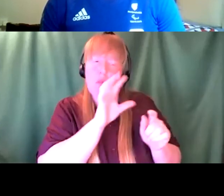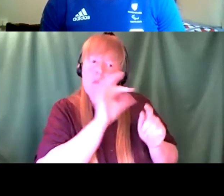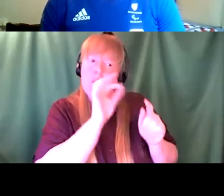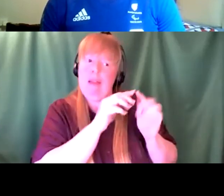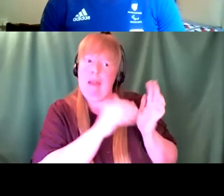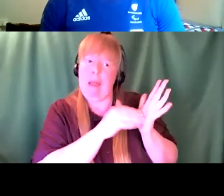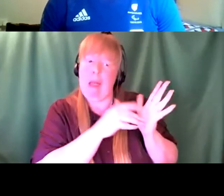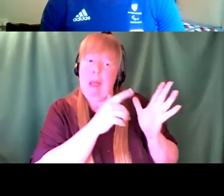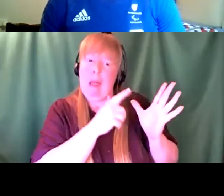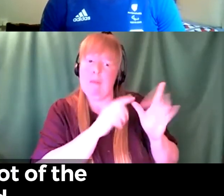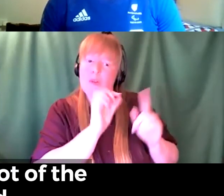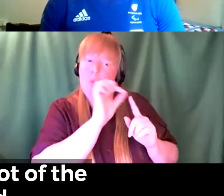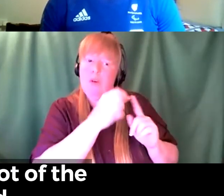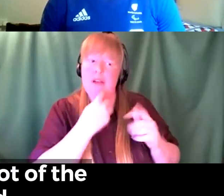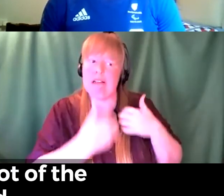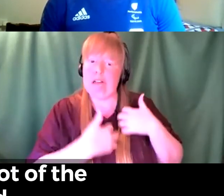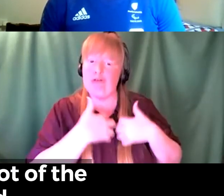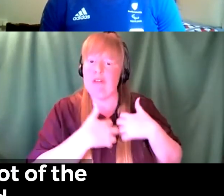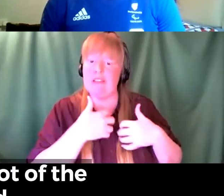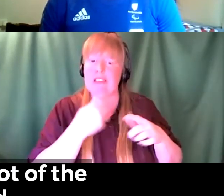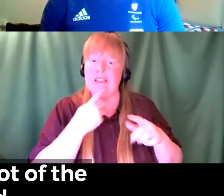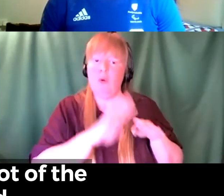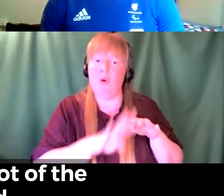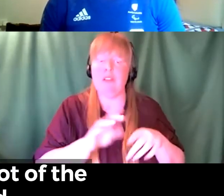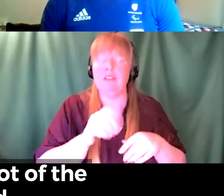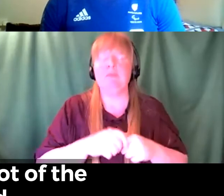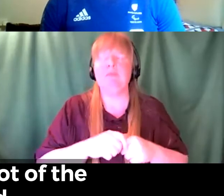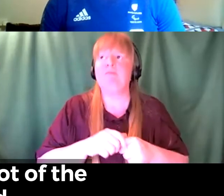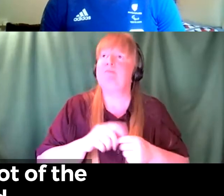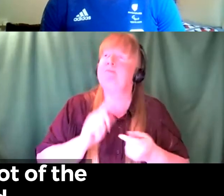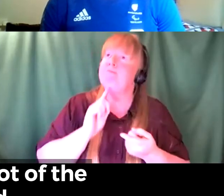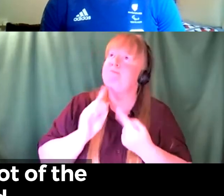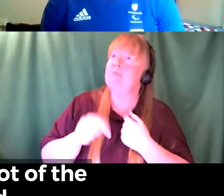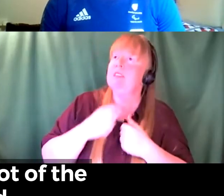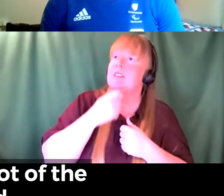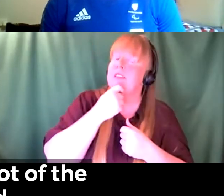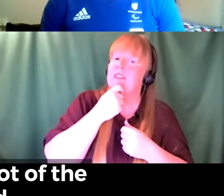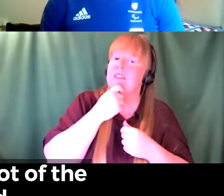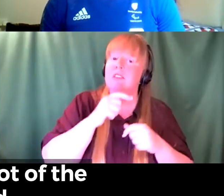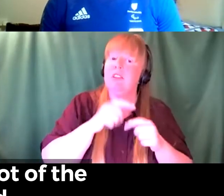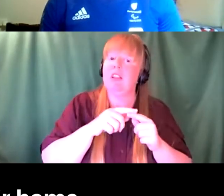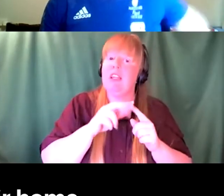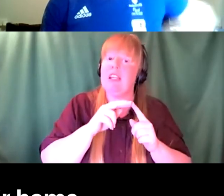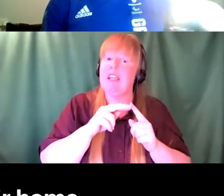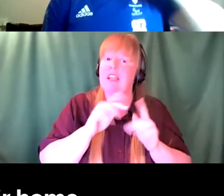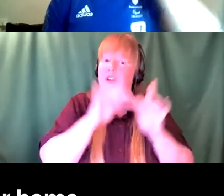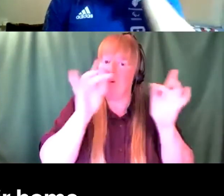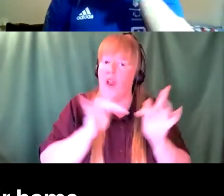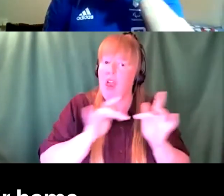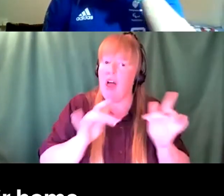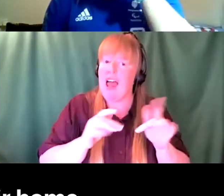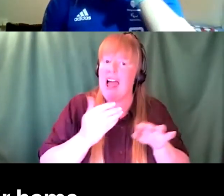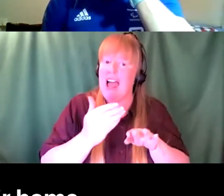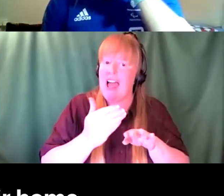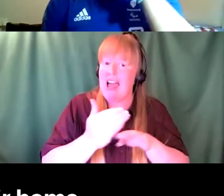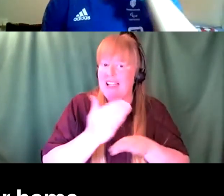interesting. So actually, because a lot of the virtual activities we did were people joining from